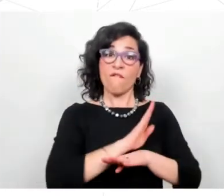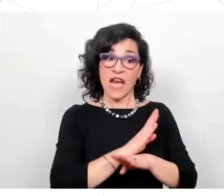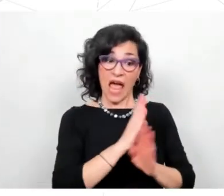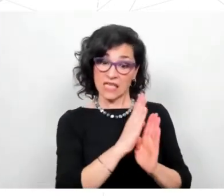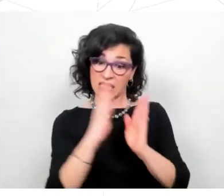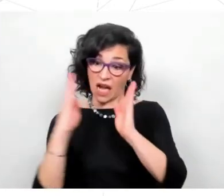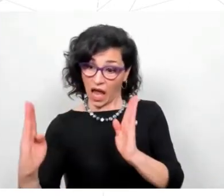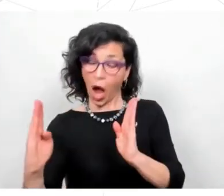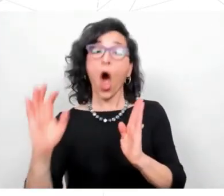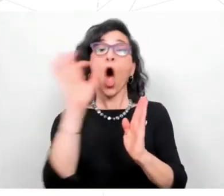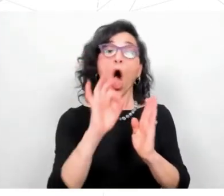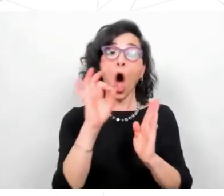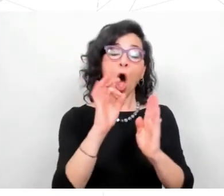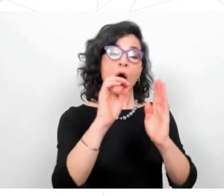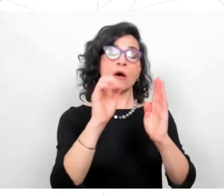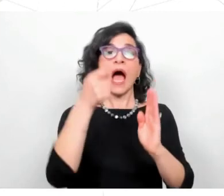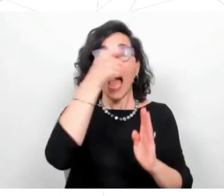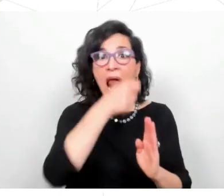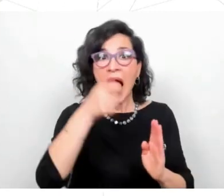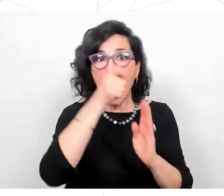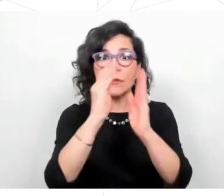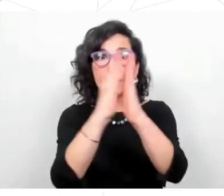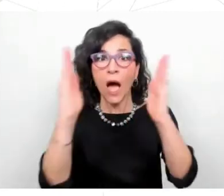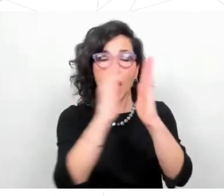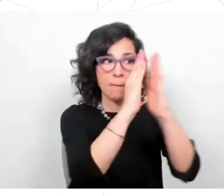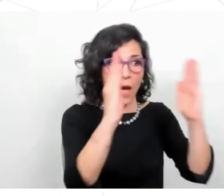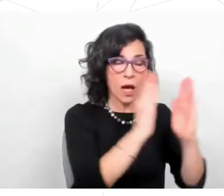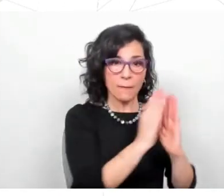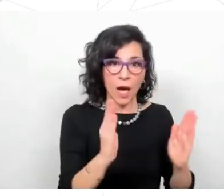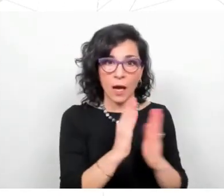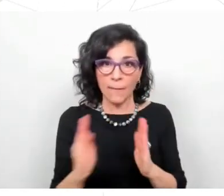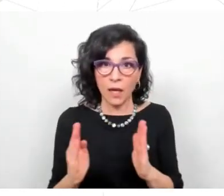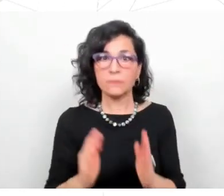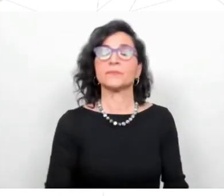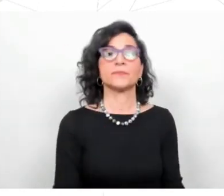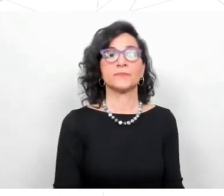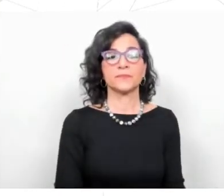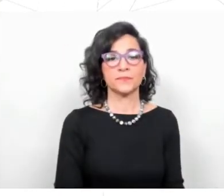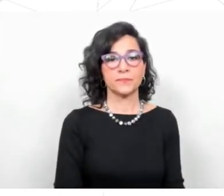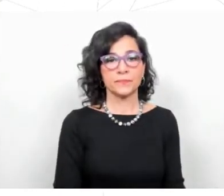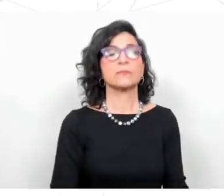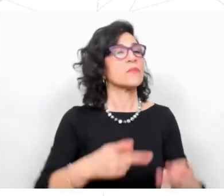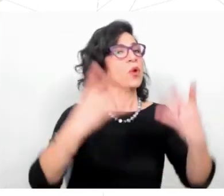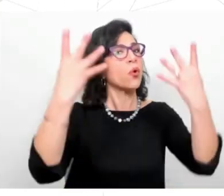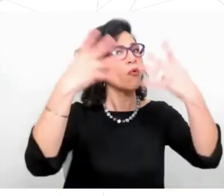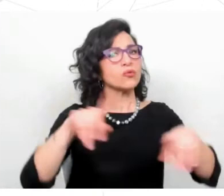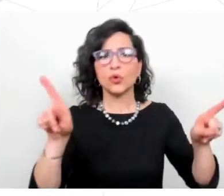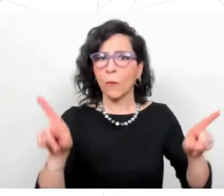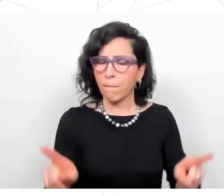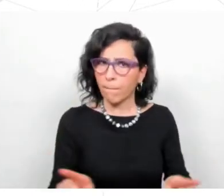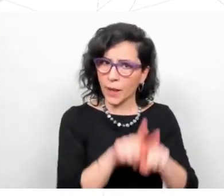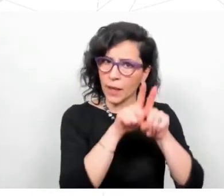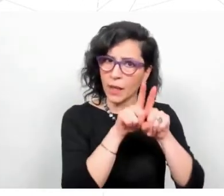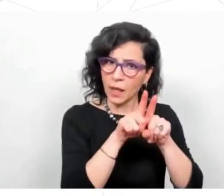screen. So it uses the same background that narrator does. It operates the same way.